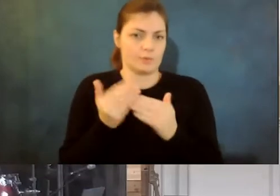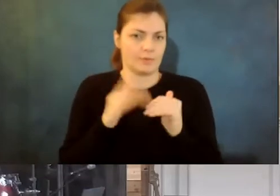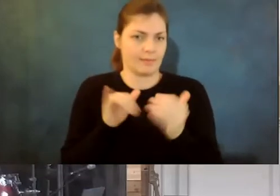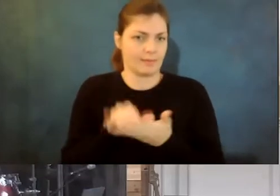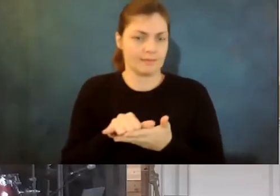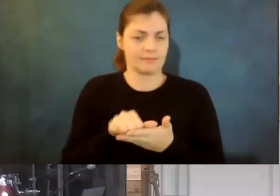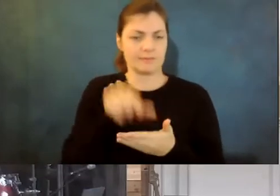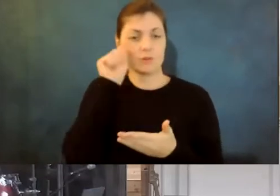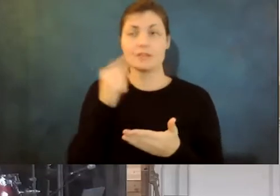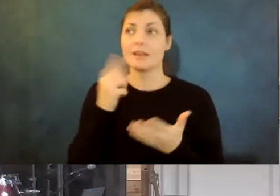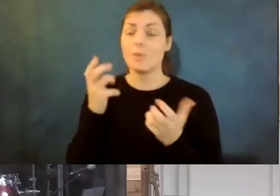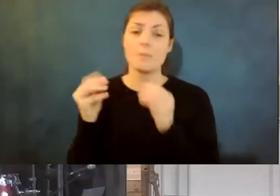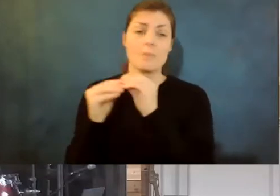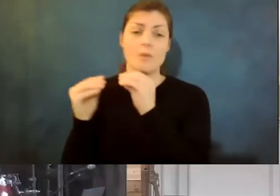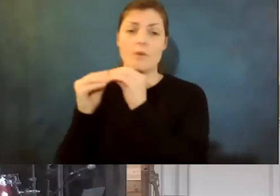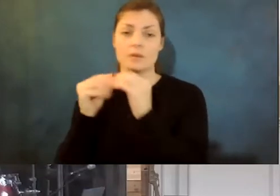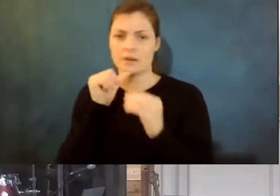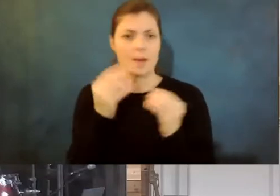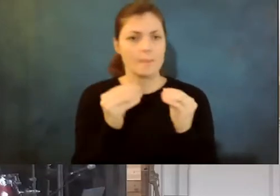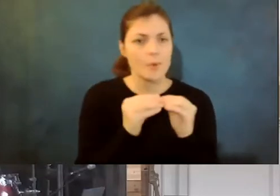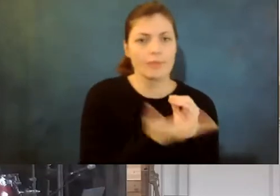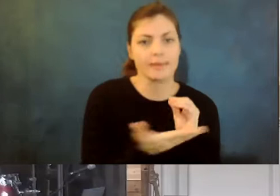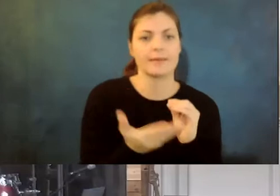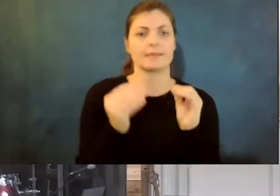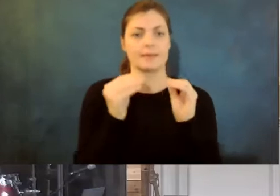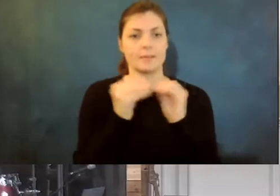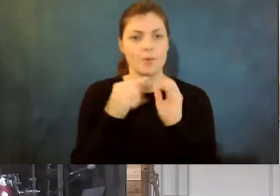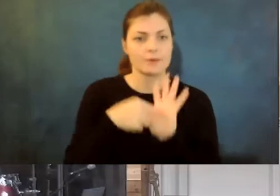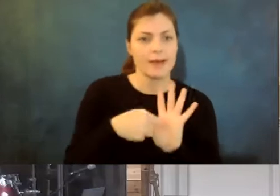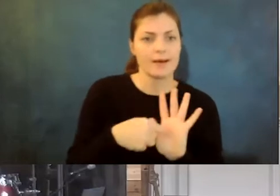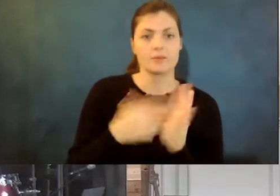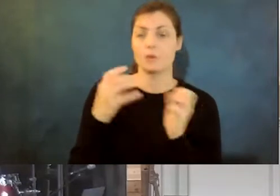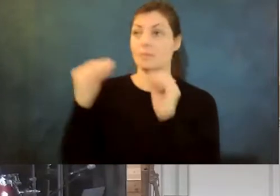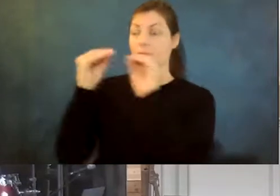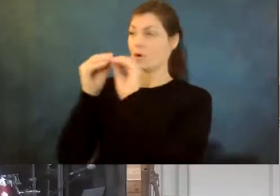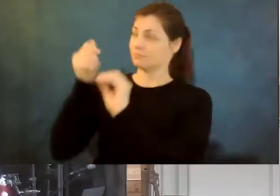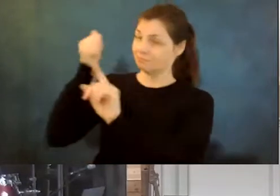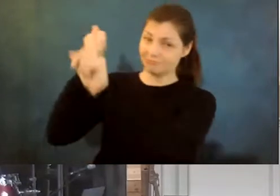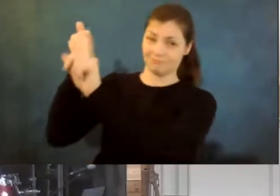Moses says, I want more. Not more stuff, not more signs. He says, I want more of you.